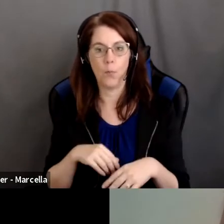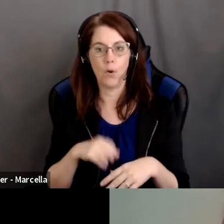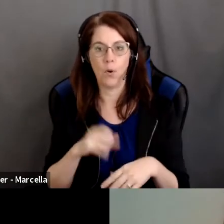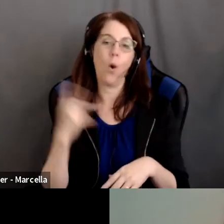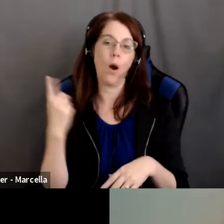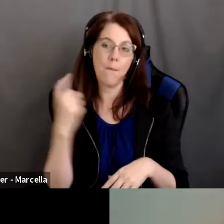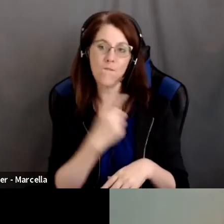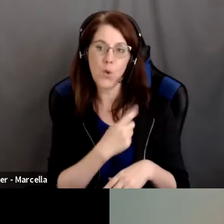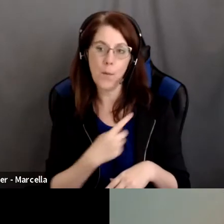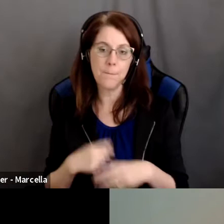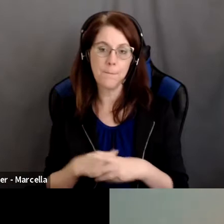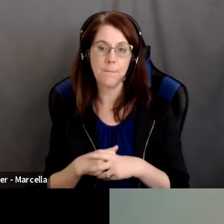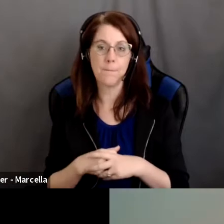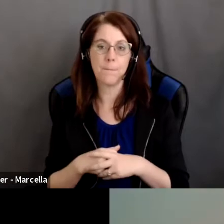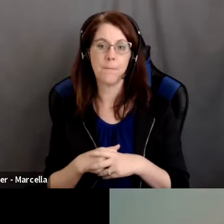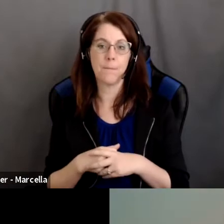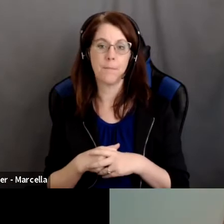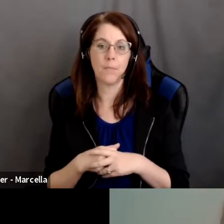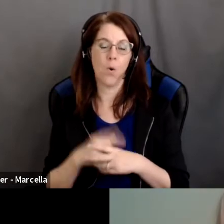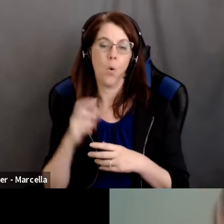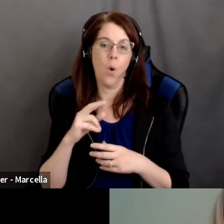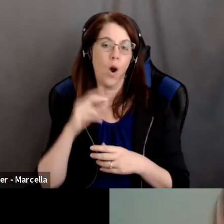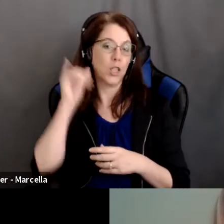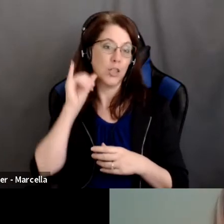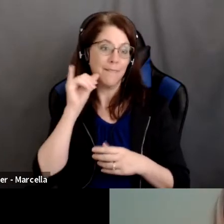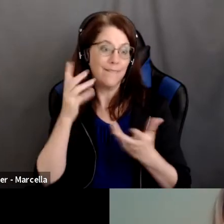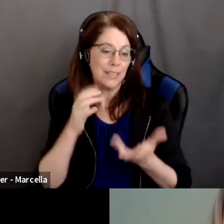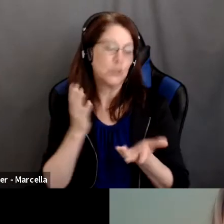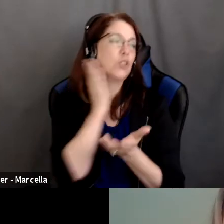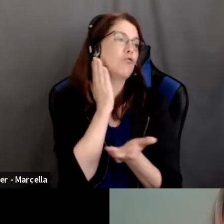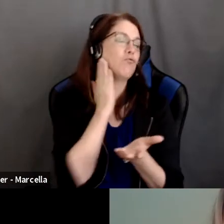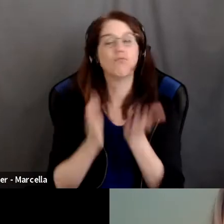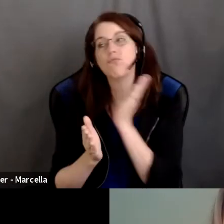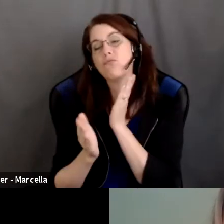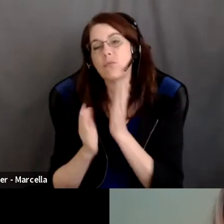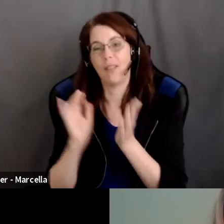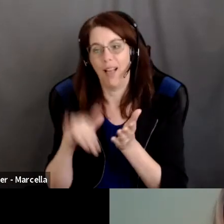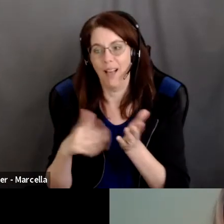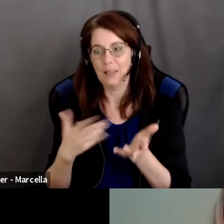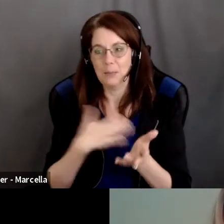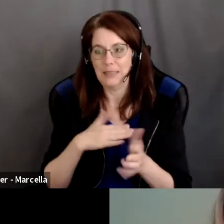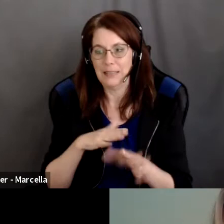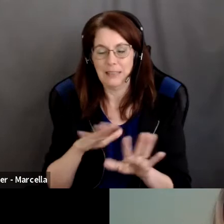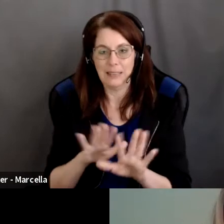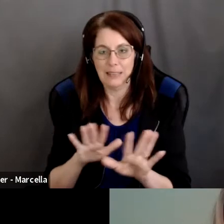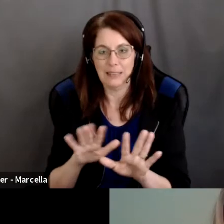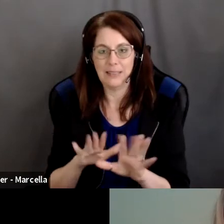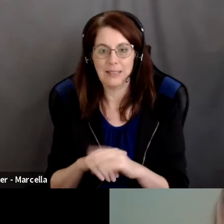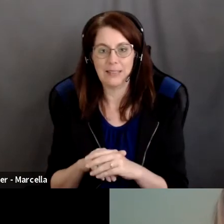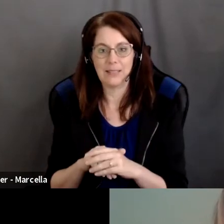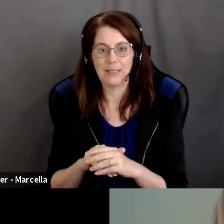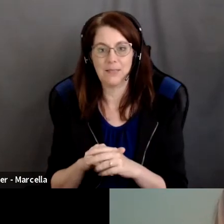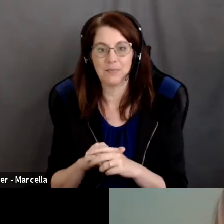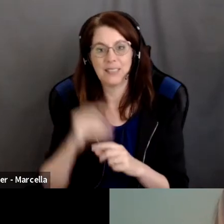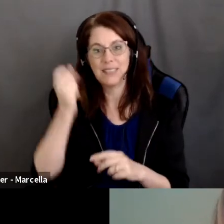perfumes, aftershave, things like that, and know that